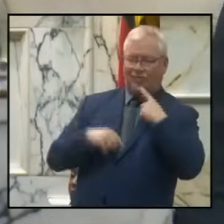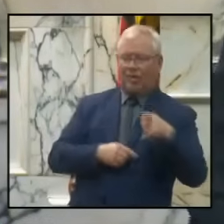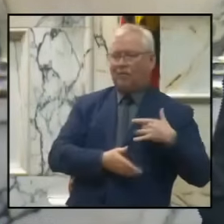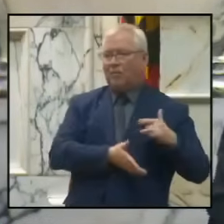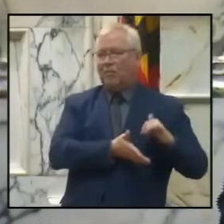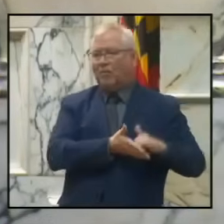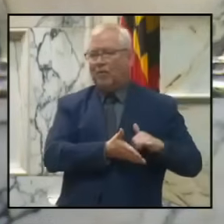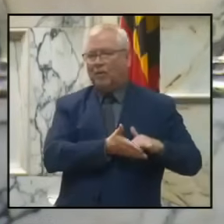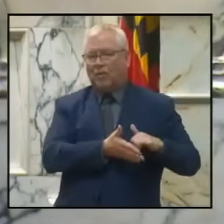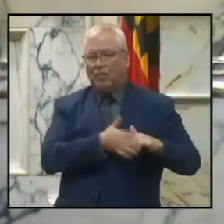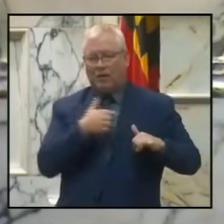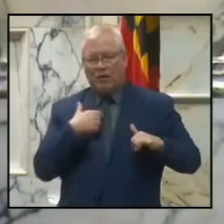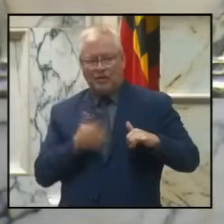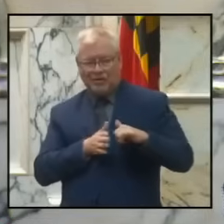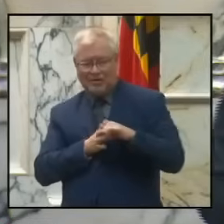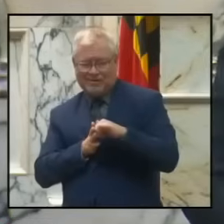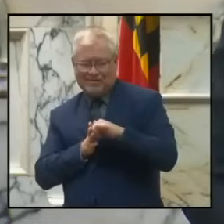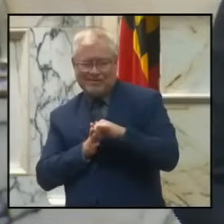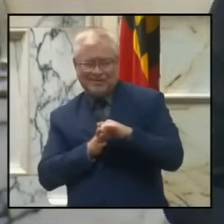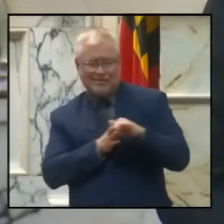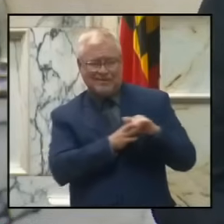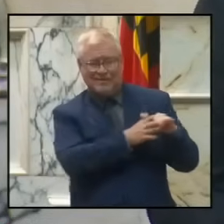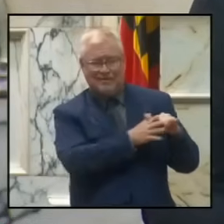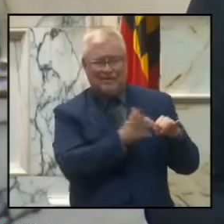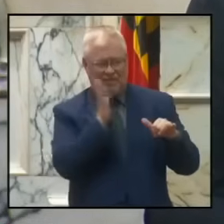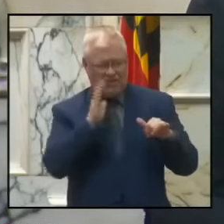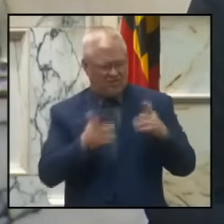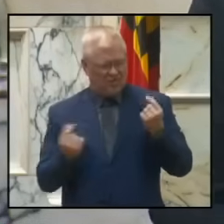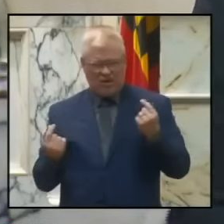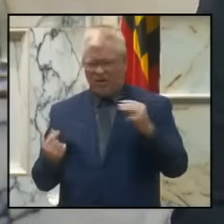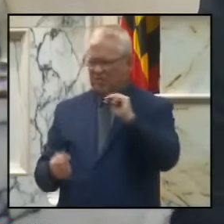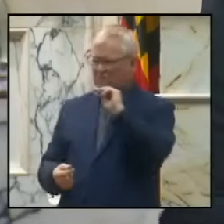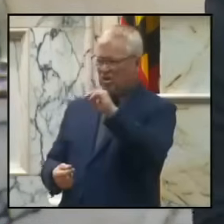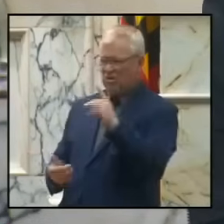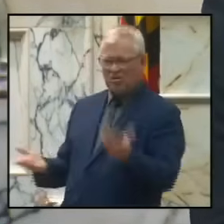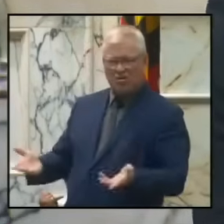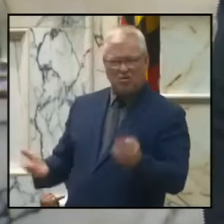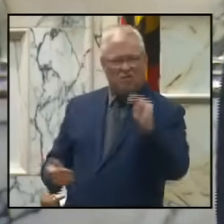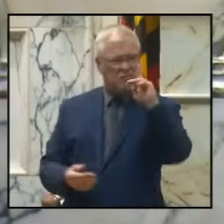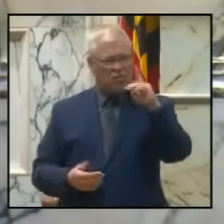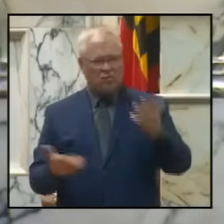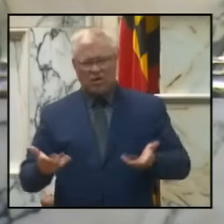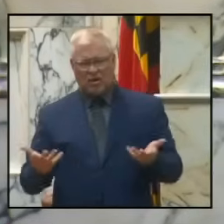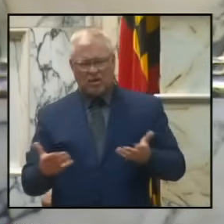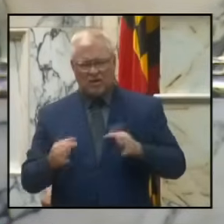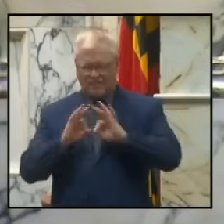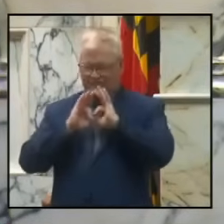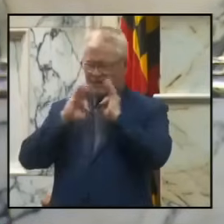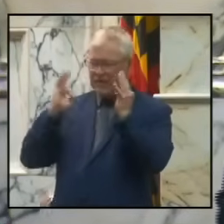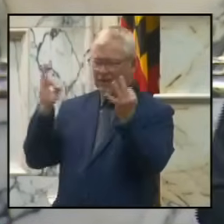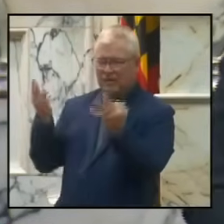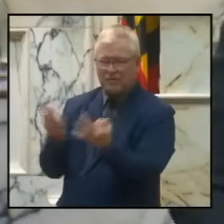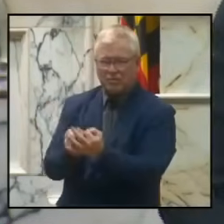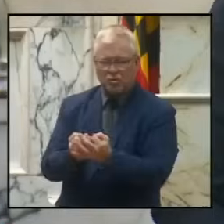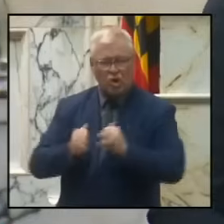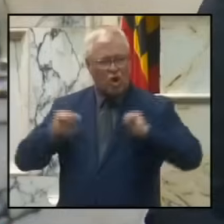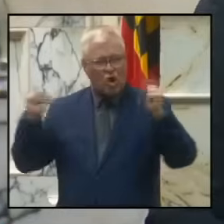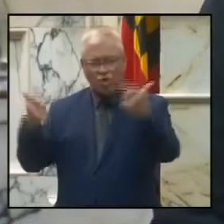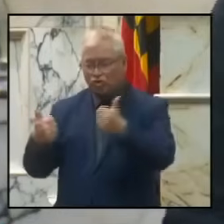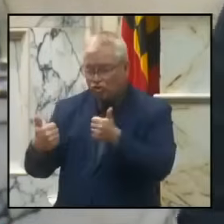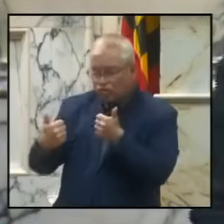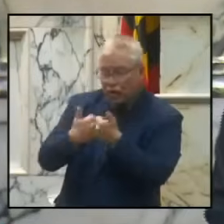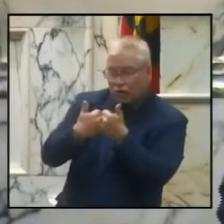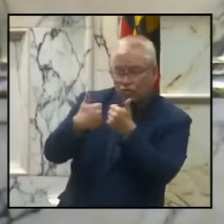mean, after all, what is Maryland if not a family that is bound by challenge and also by